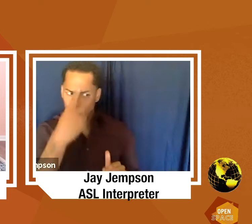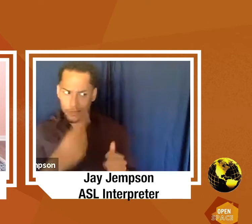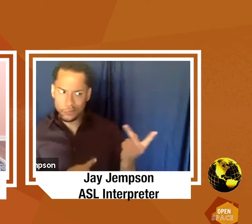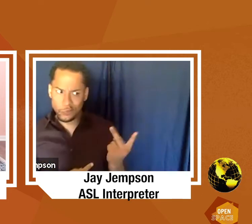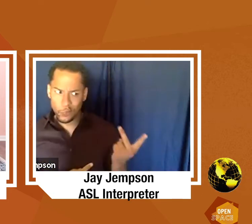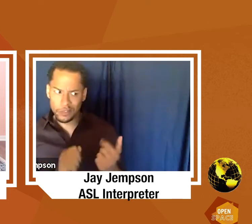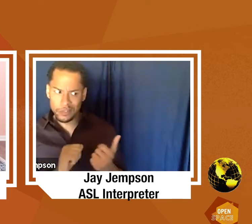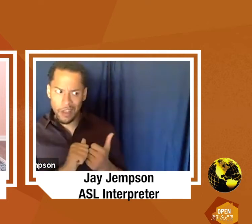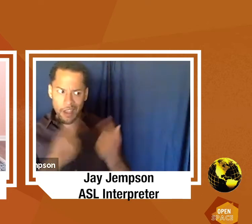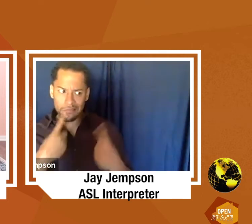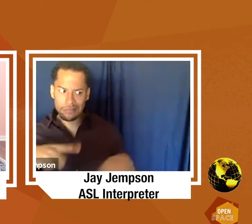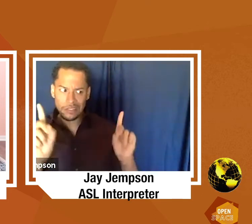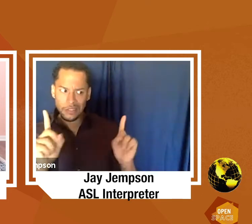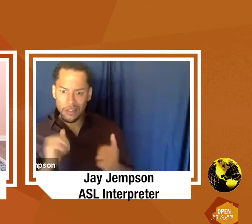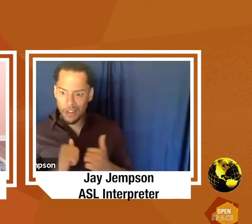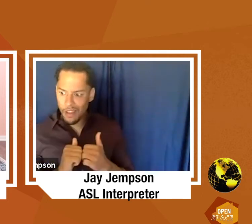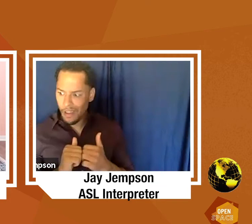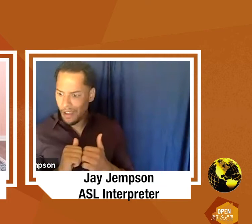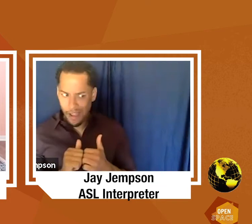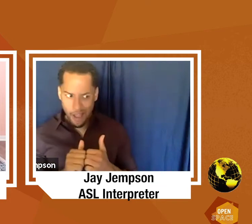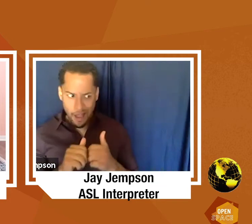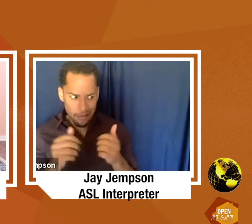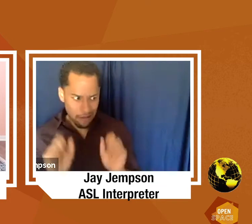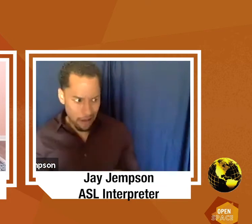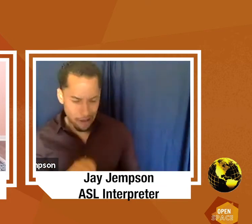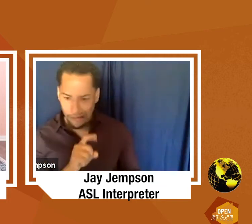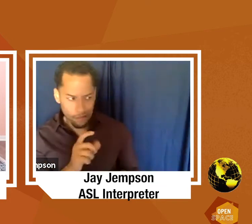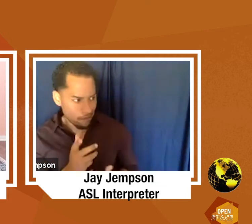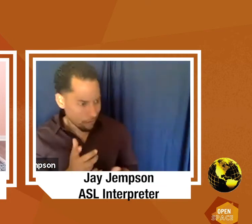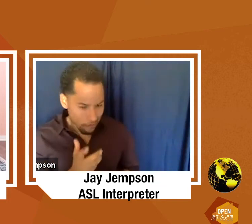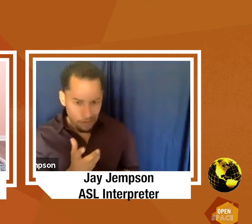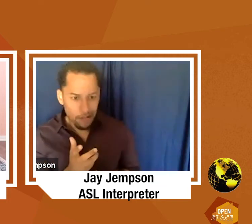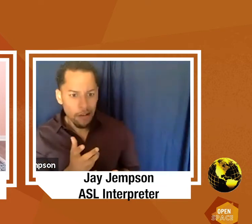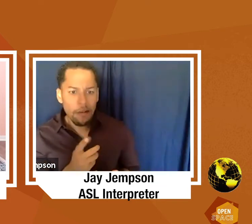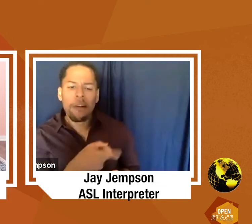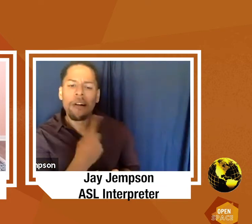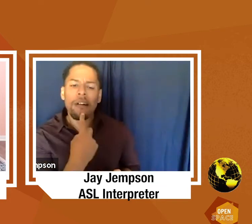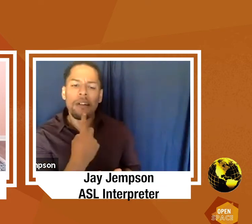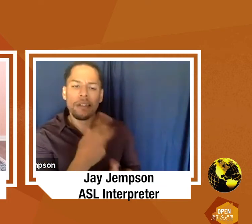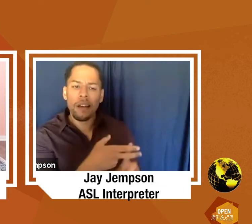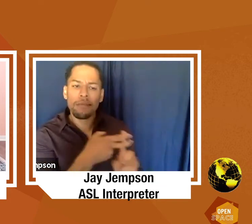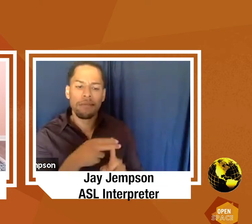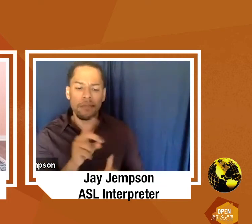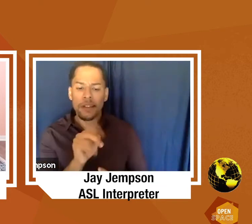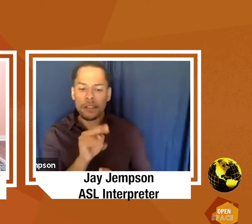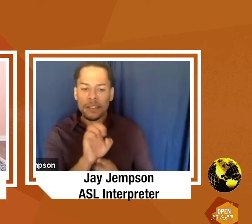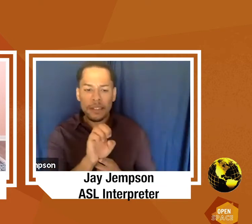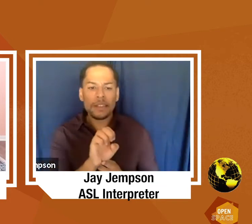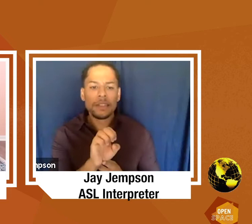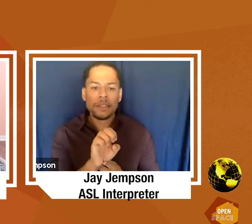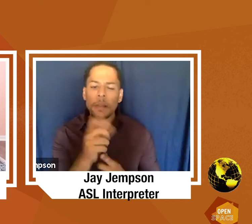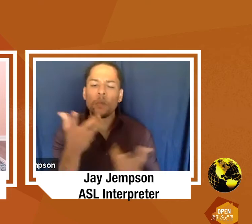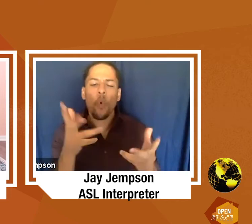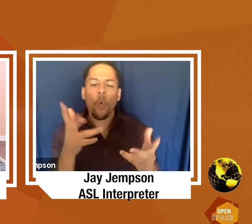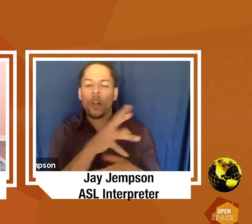two of us, was going to pull this off, really? And when he said he was going to bring in Denise, or Denise had already been like in